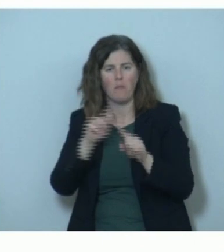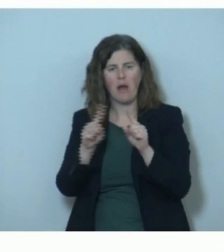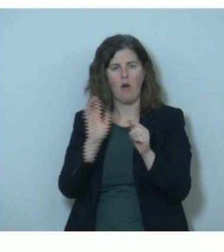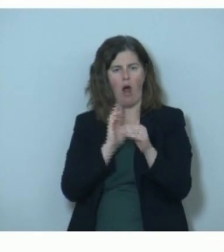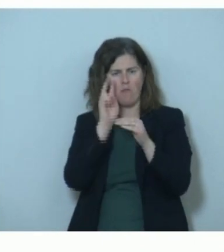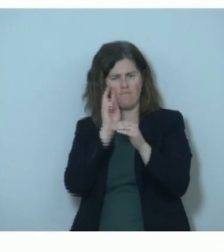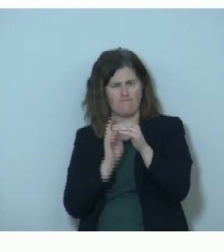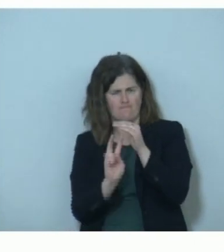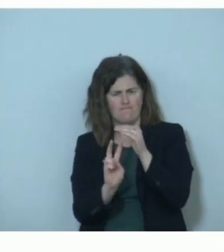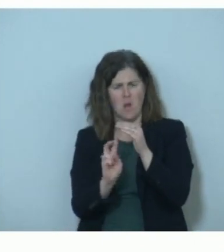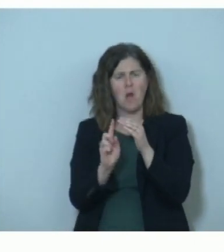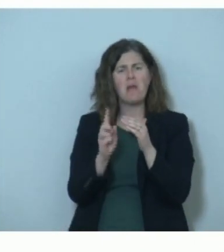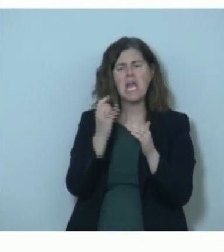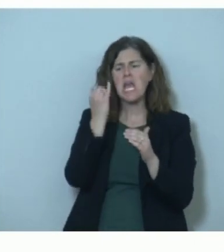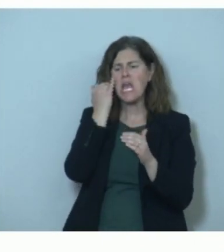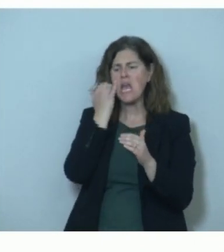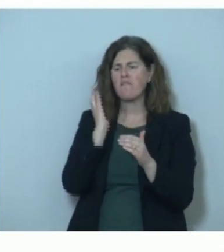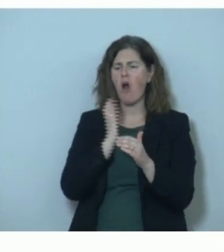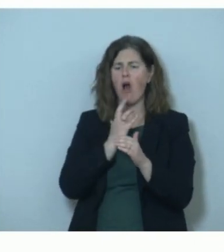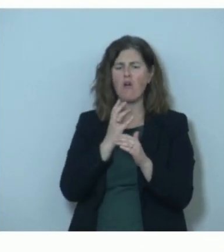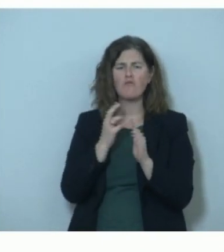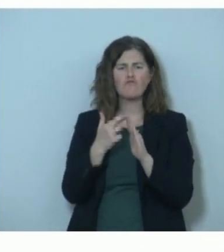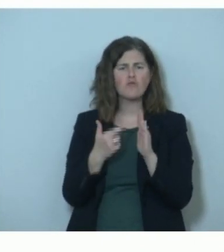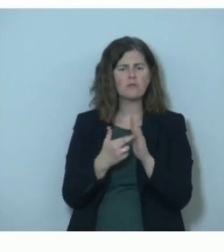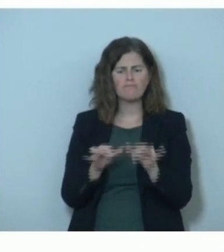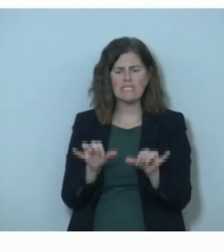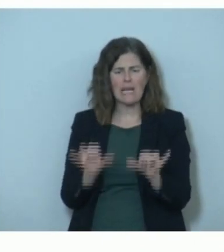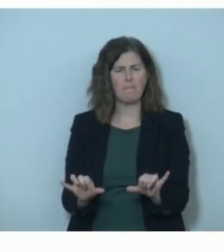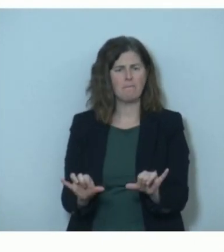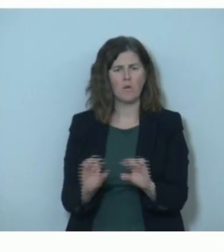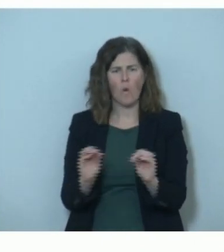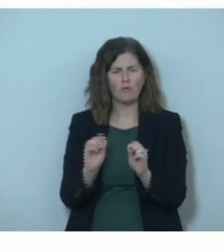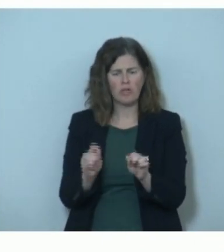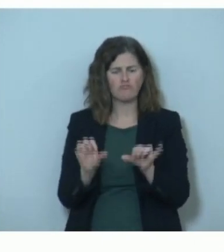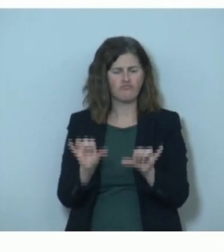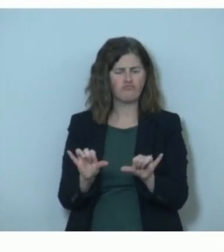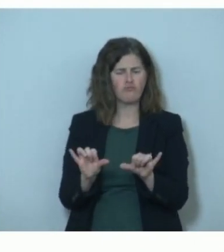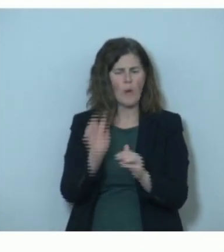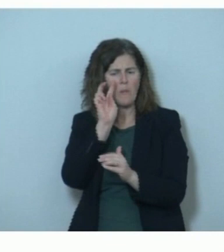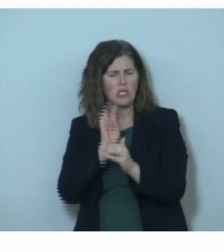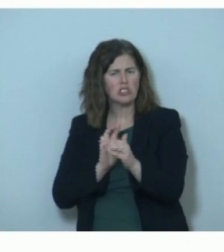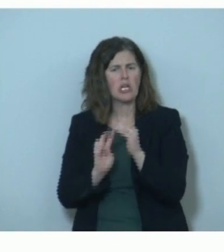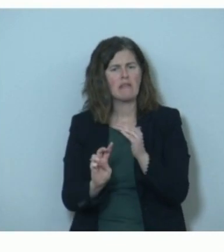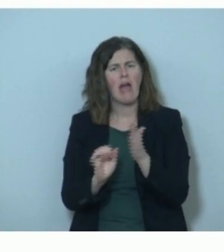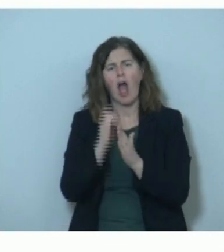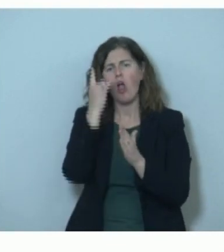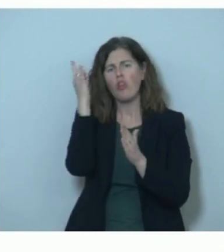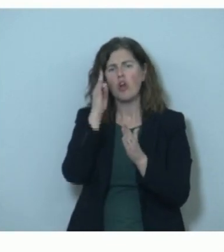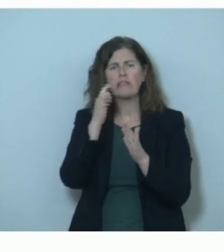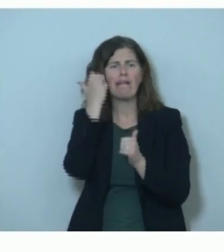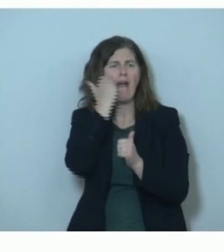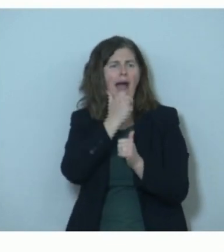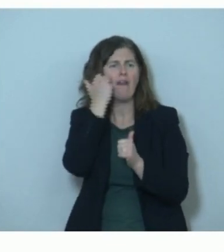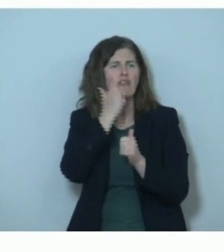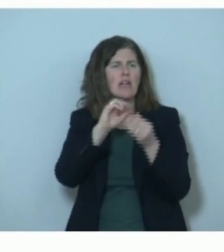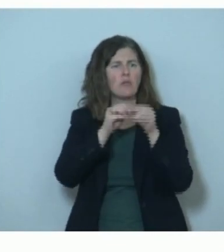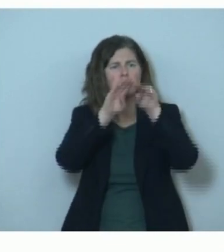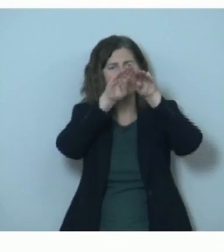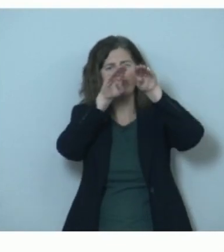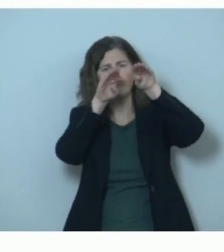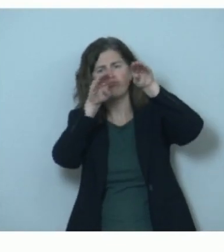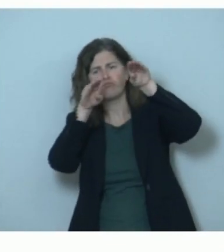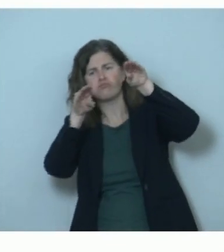says what's going to happen if we keep doing exactly what we're doing. And when we model that, it looks like the number of daily cases